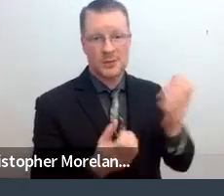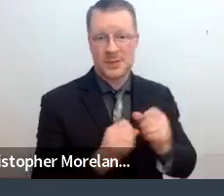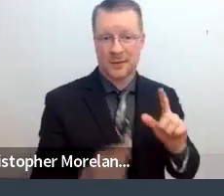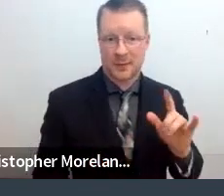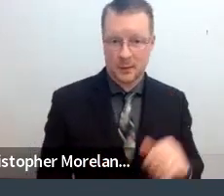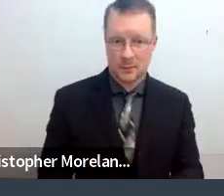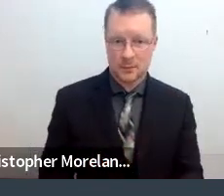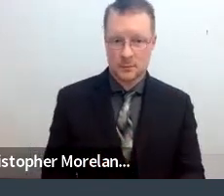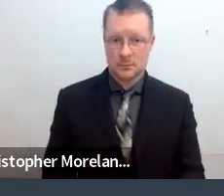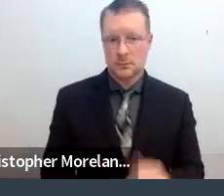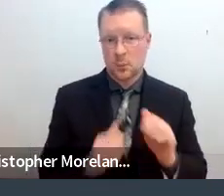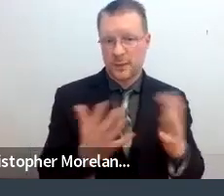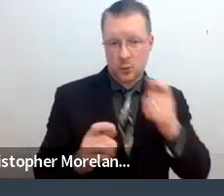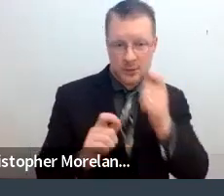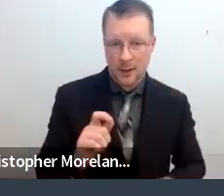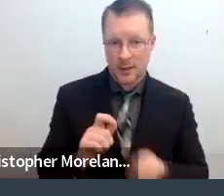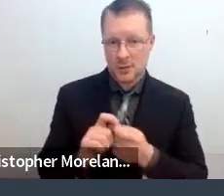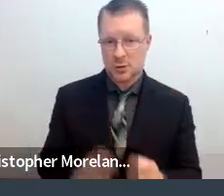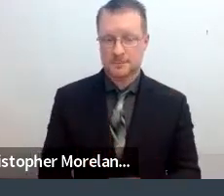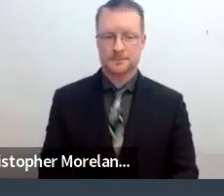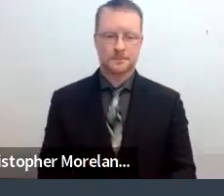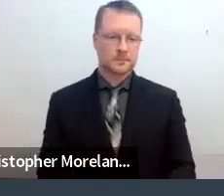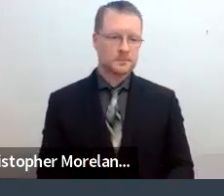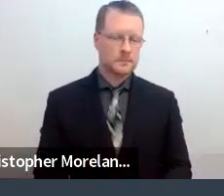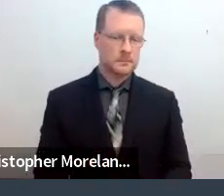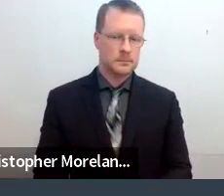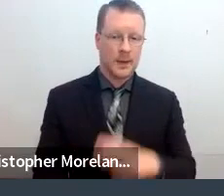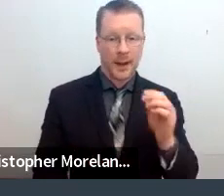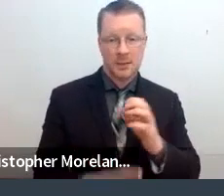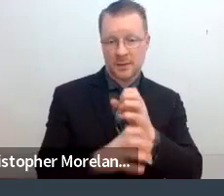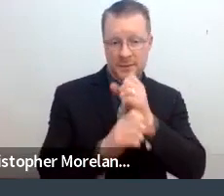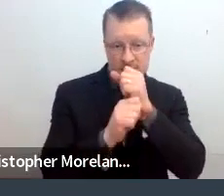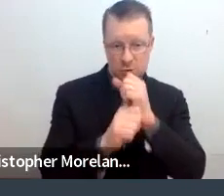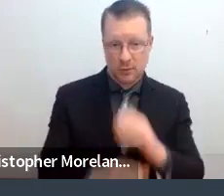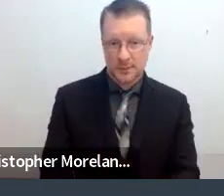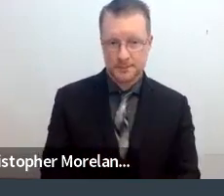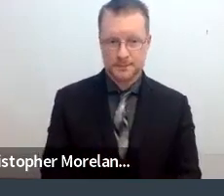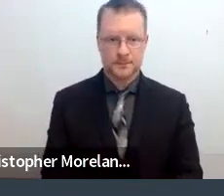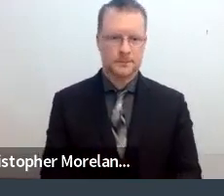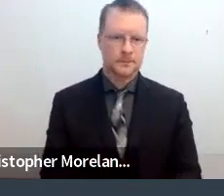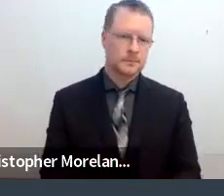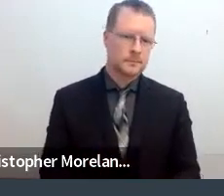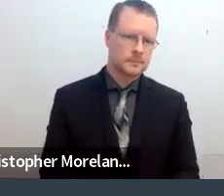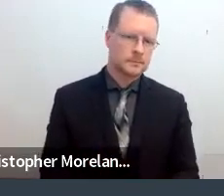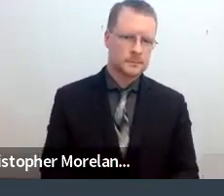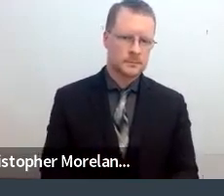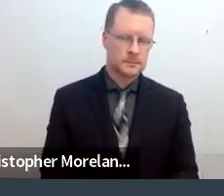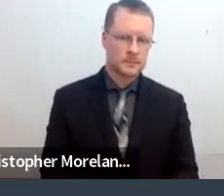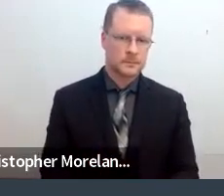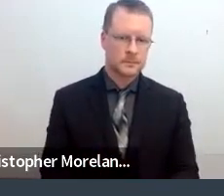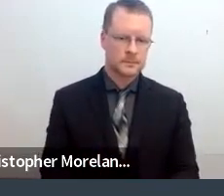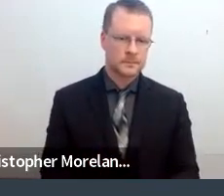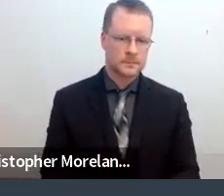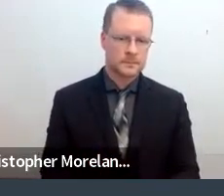about whether or not they can report such events and experiences safely without fear